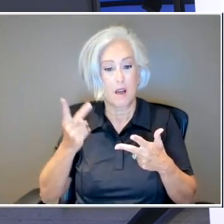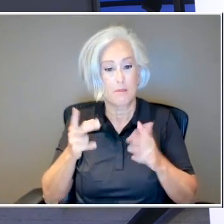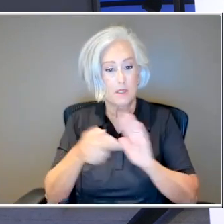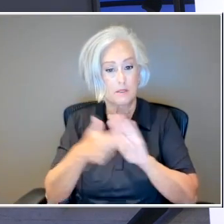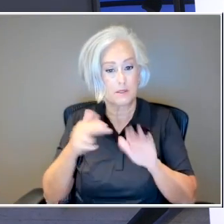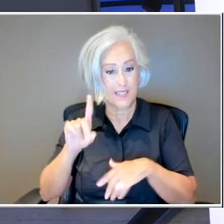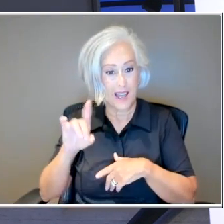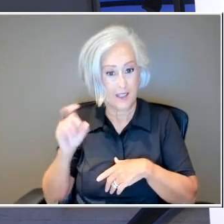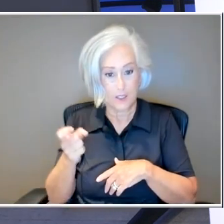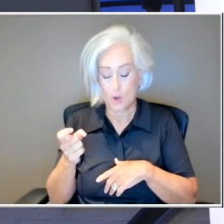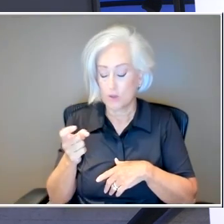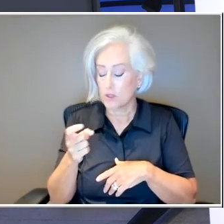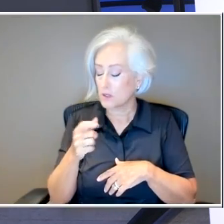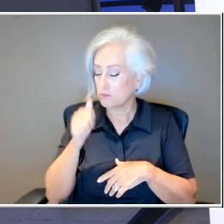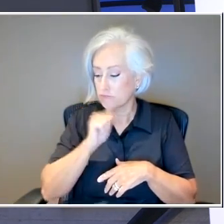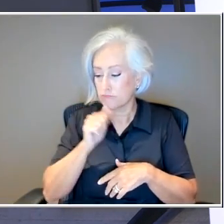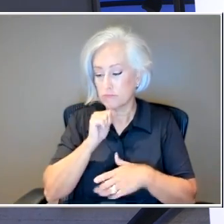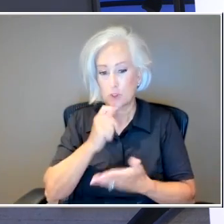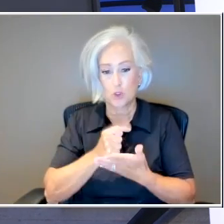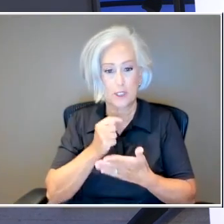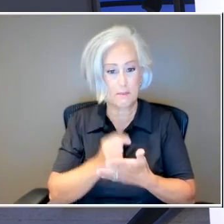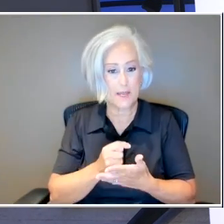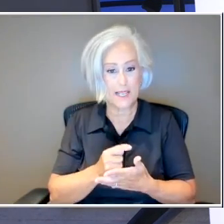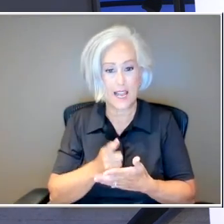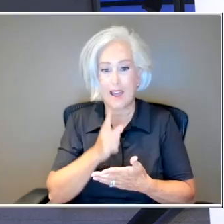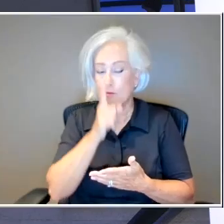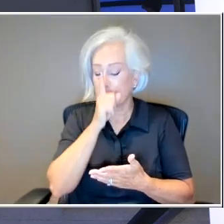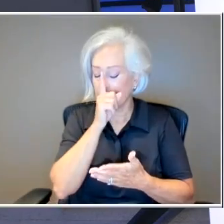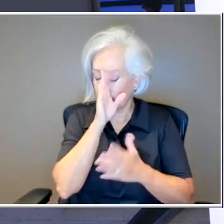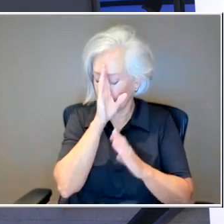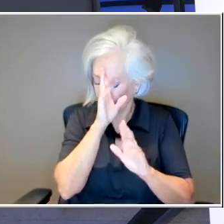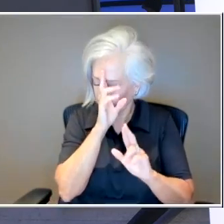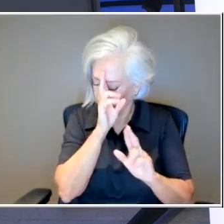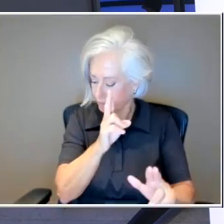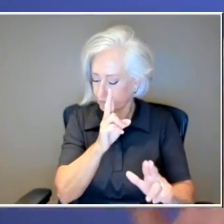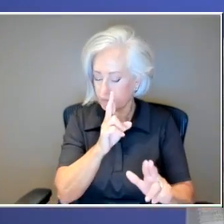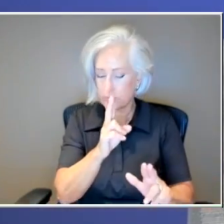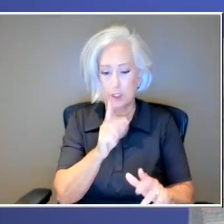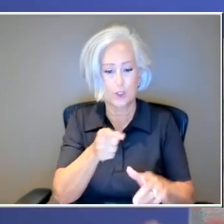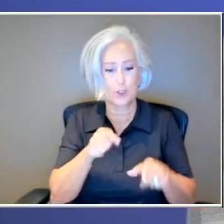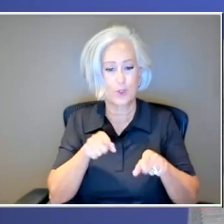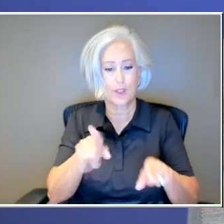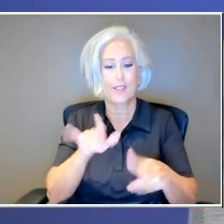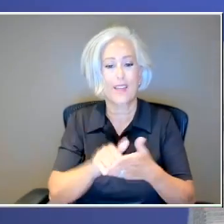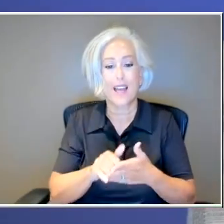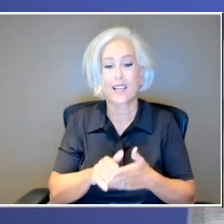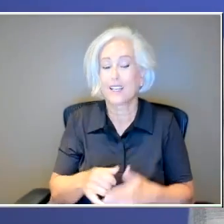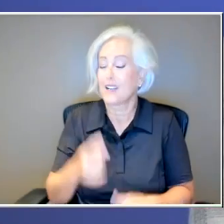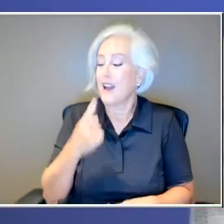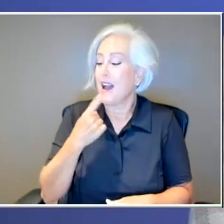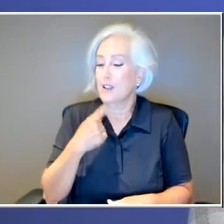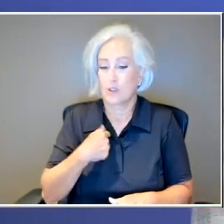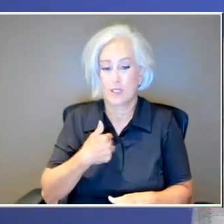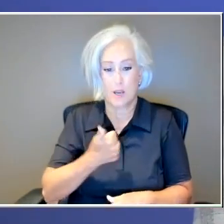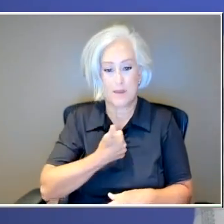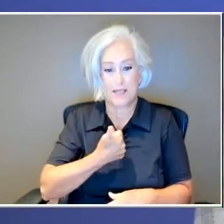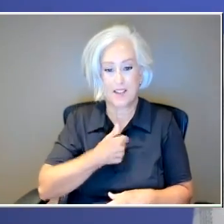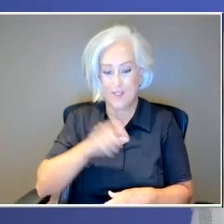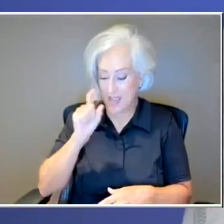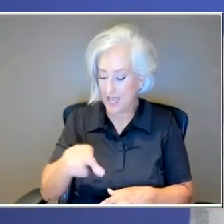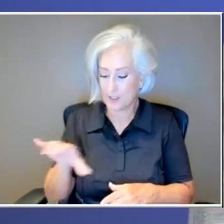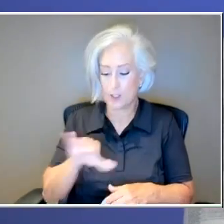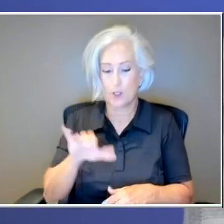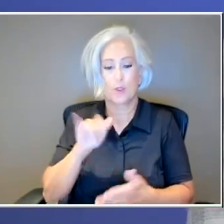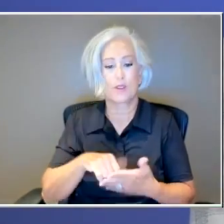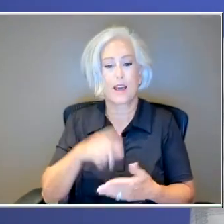definitely admire everything that you've done. Thank you. Yeah. And I did it all. I basically was telling myself I have to do this for this little guy. I mean,